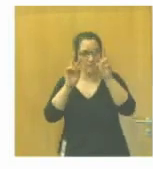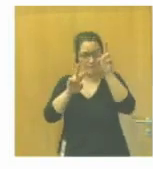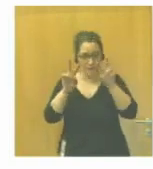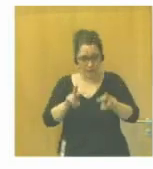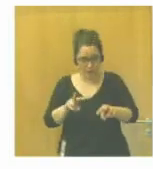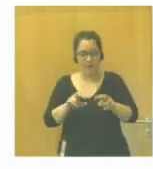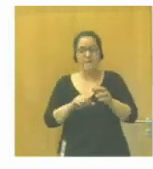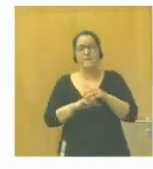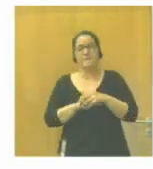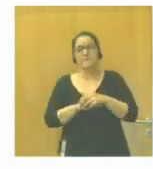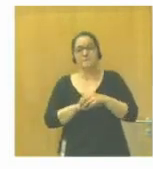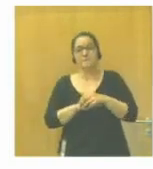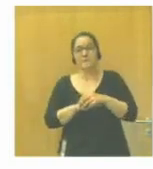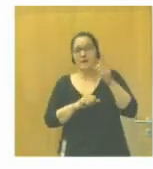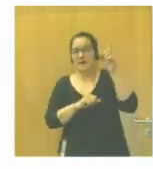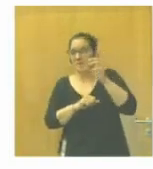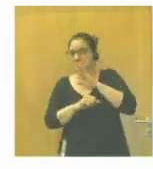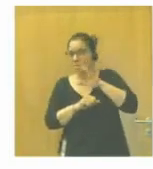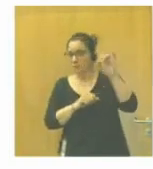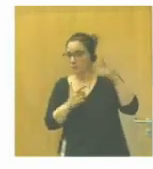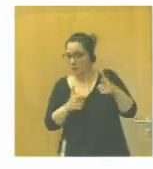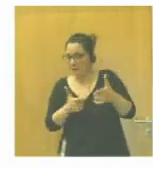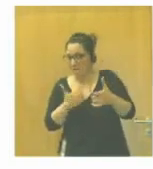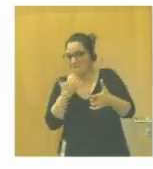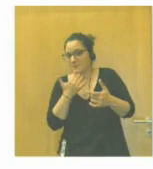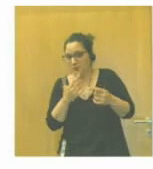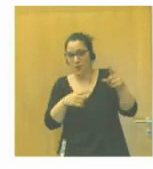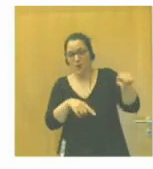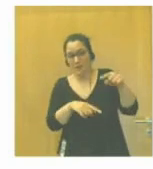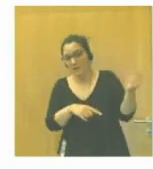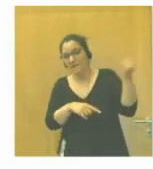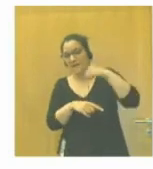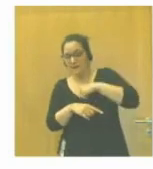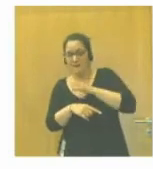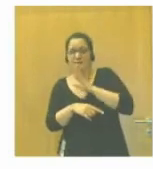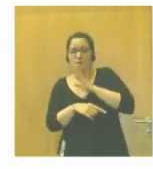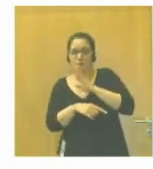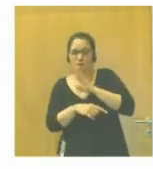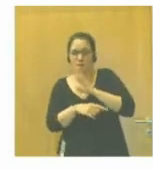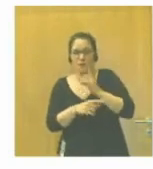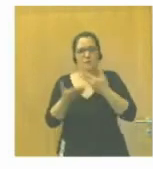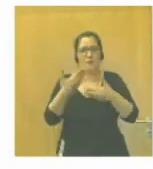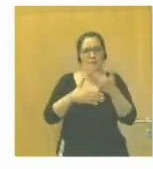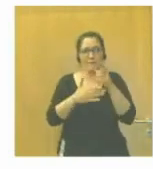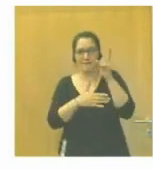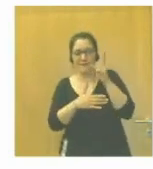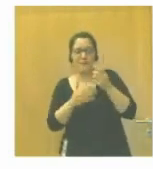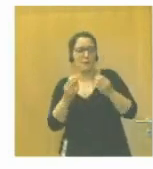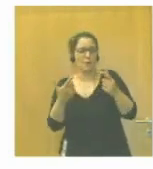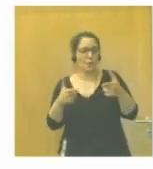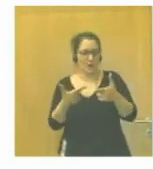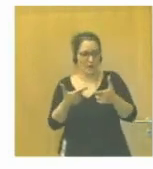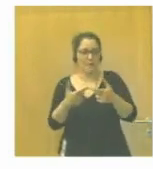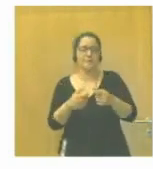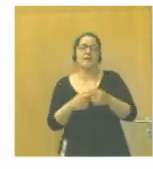in the next year and share it with the powers that be there, because it is something that, you know, in fact, what's happened a lot in the US is when